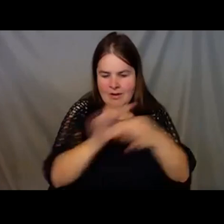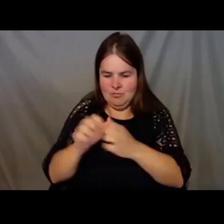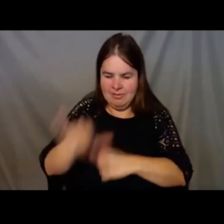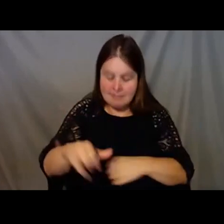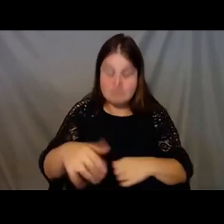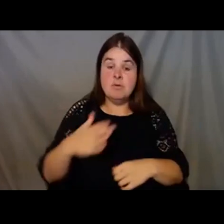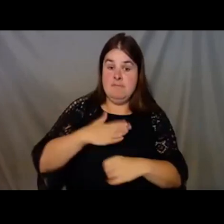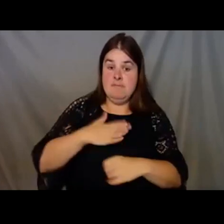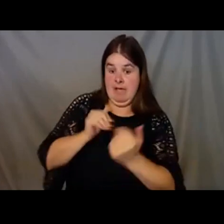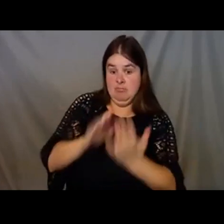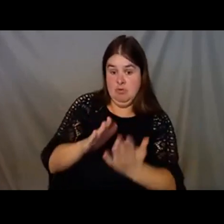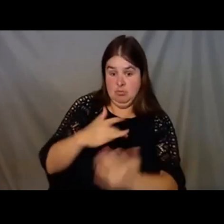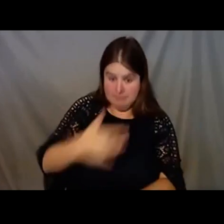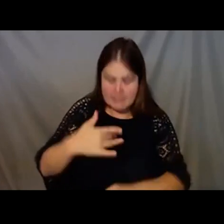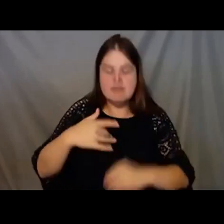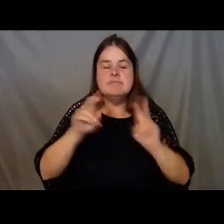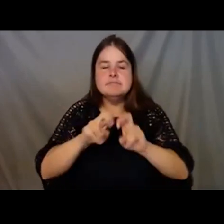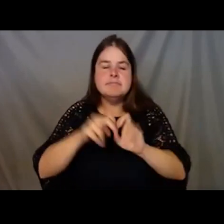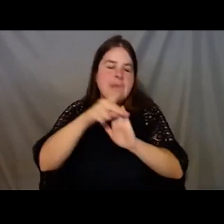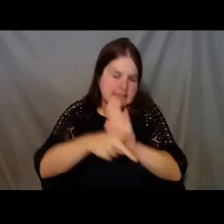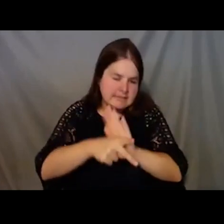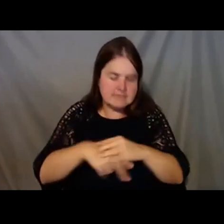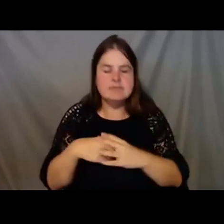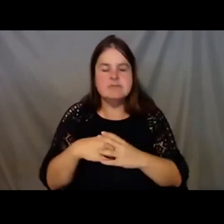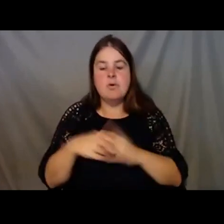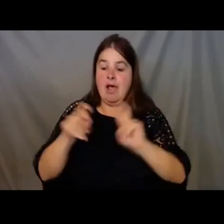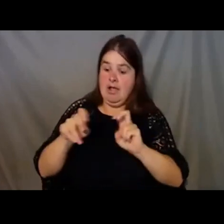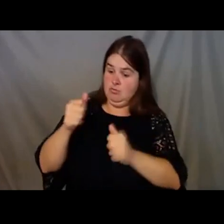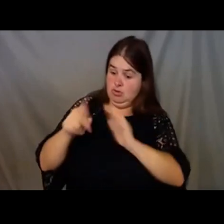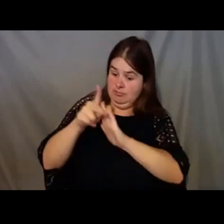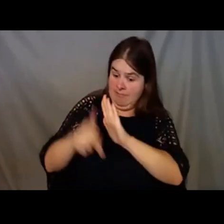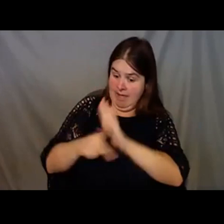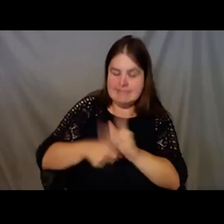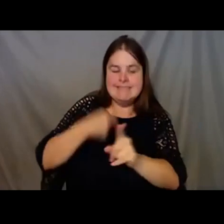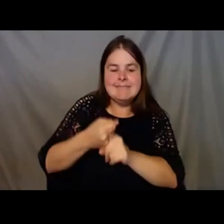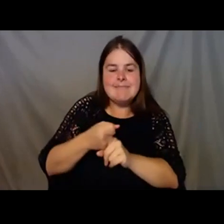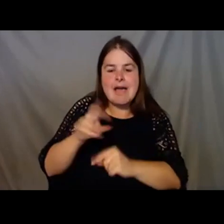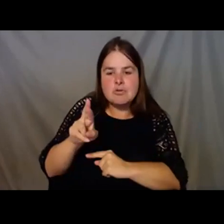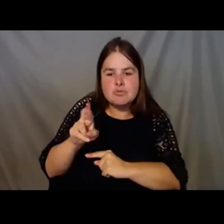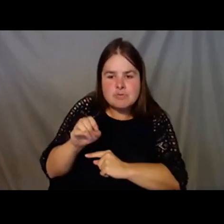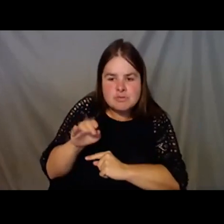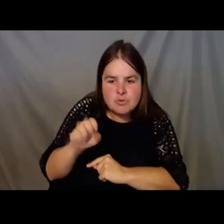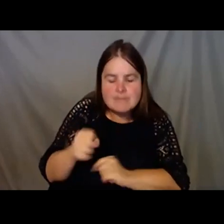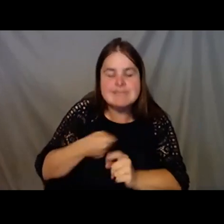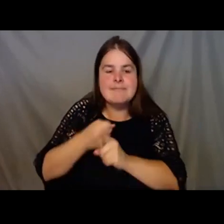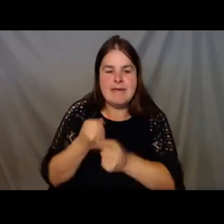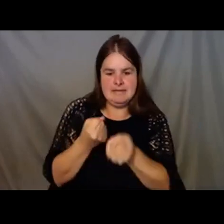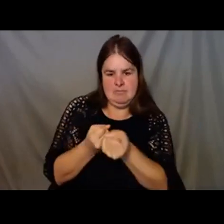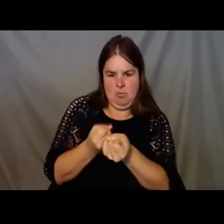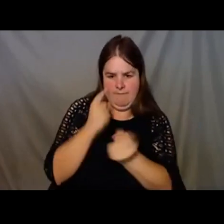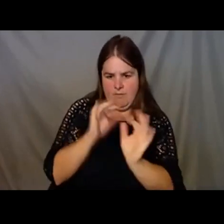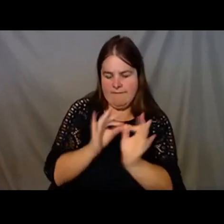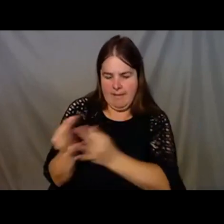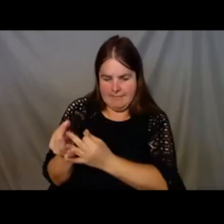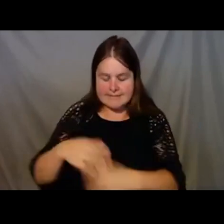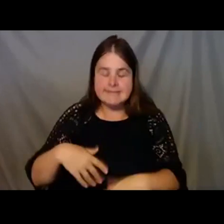looking at policies, the policies that might impact resources or support for families. And so,